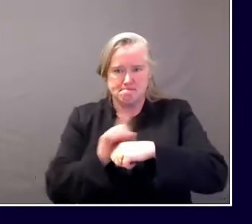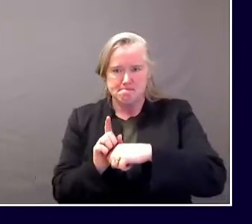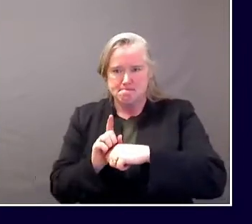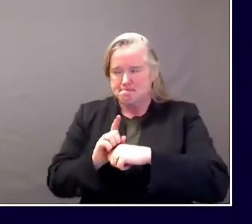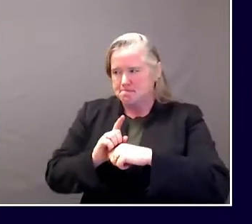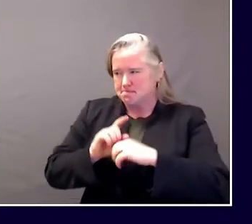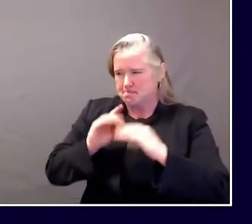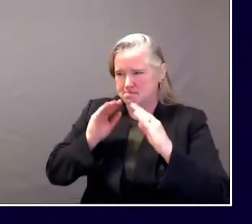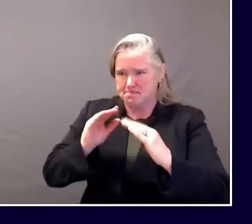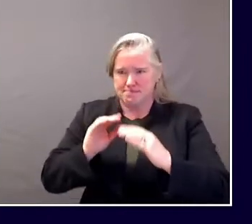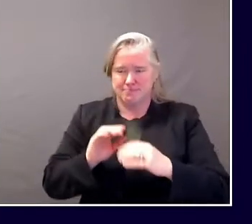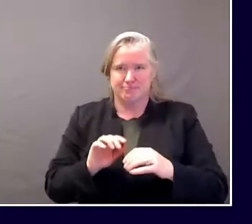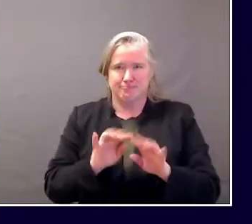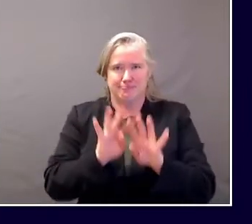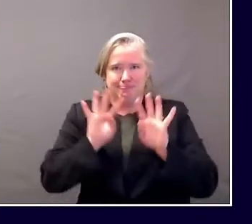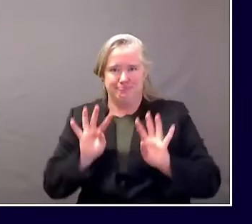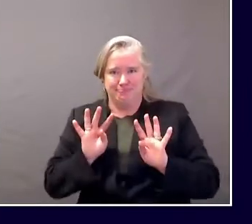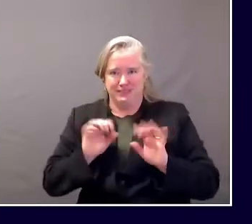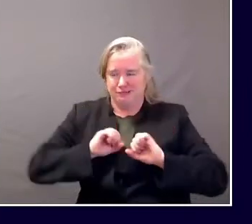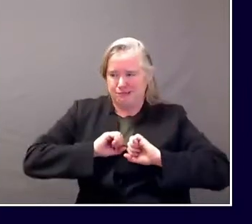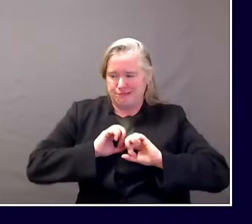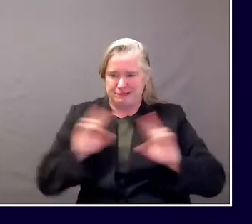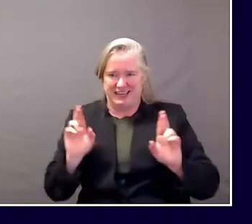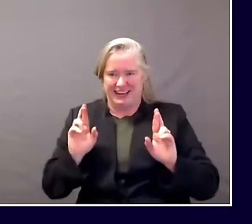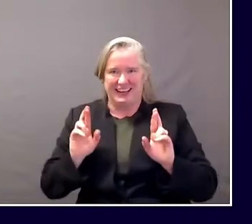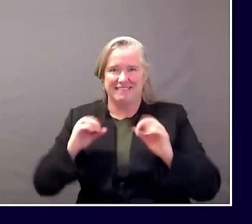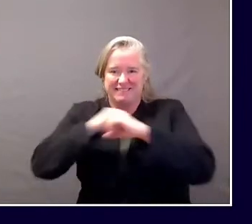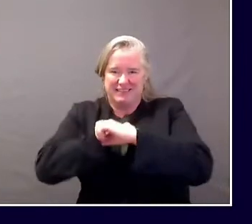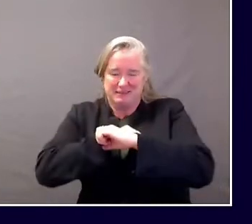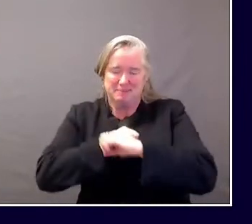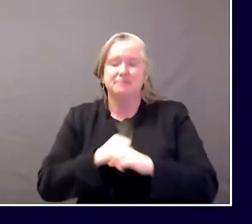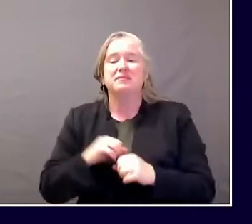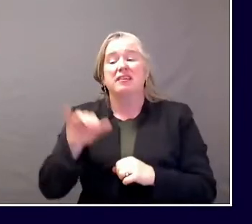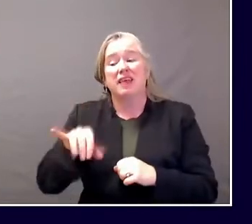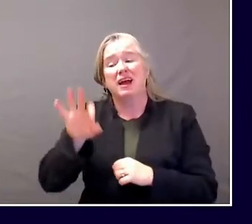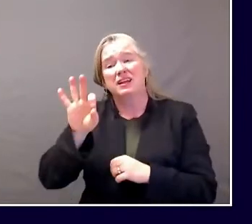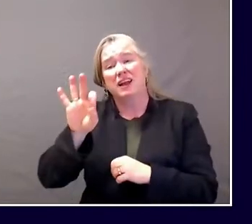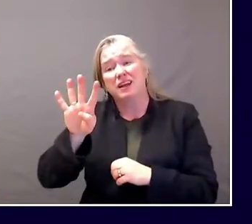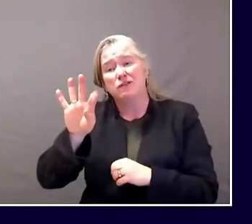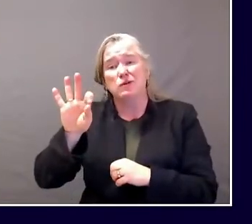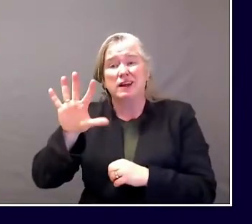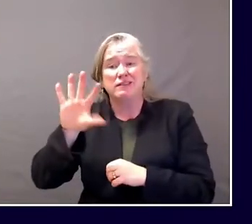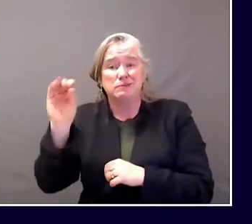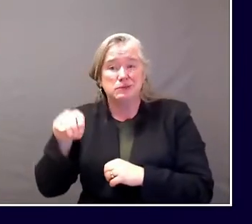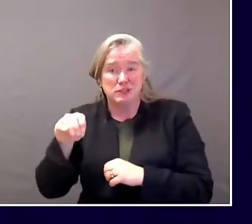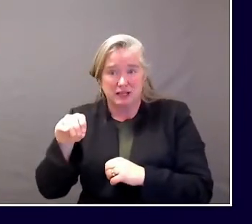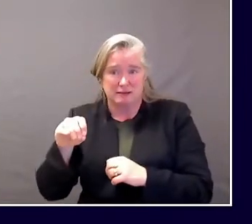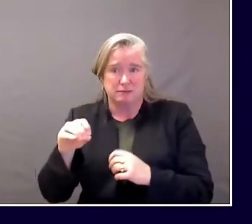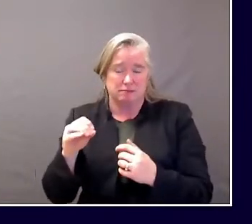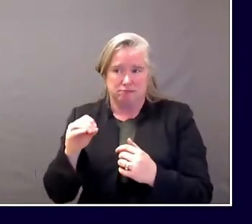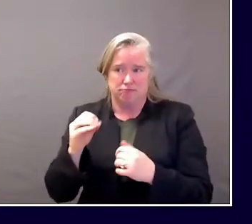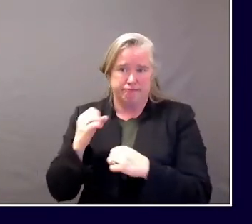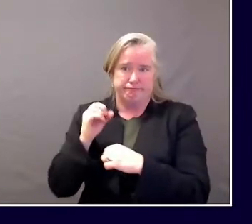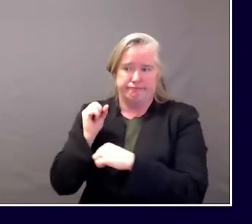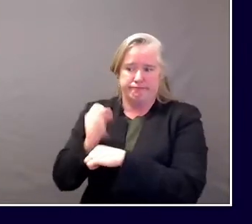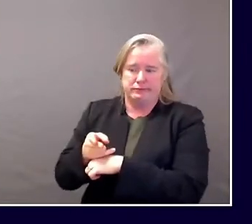the 94 and 95% effectiveness. The first one is the foundation, the second one is the booster